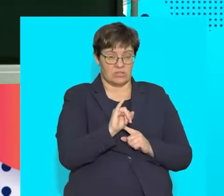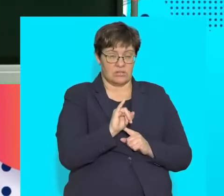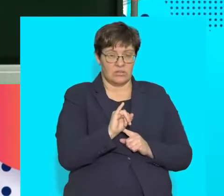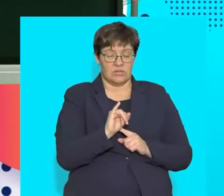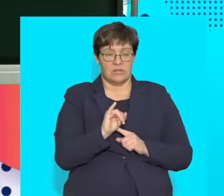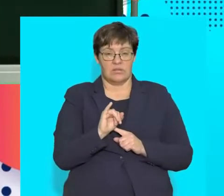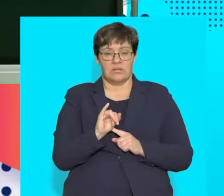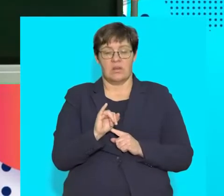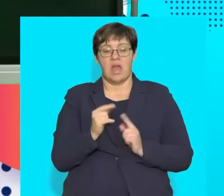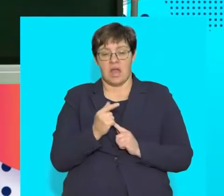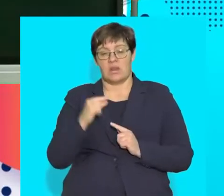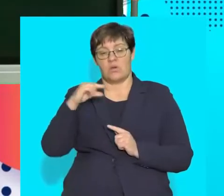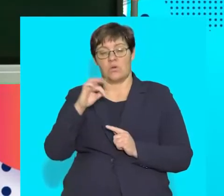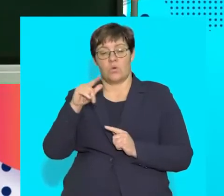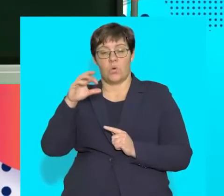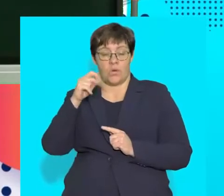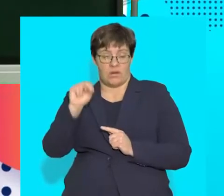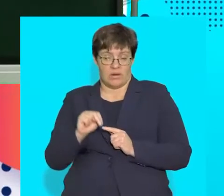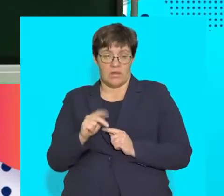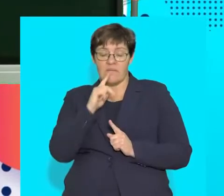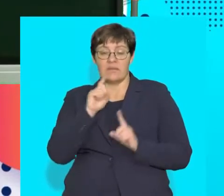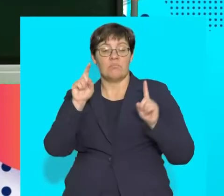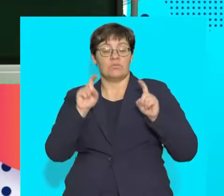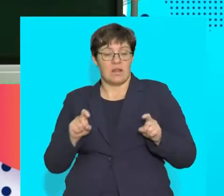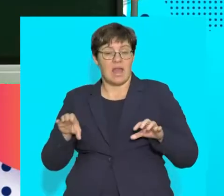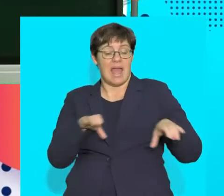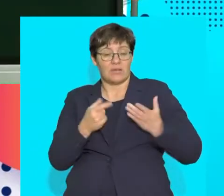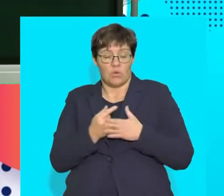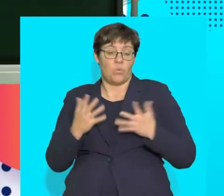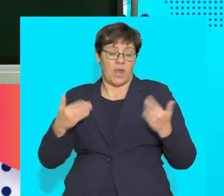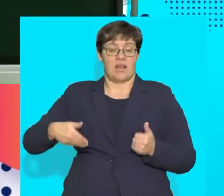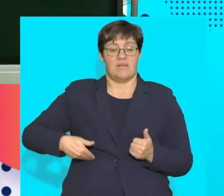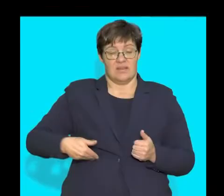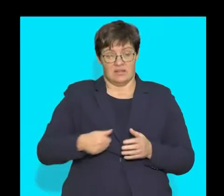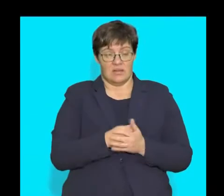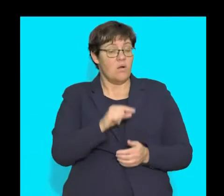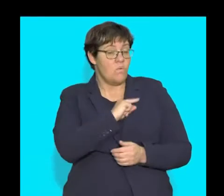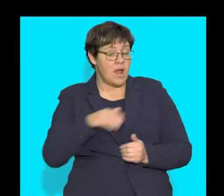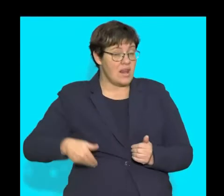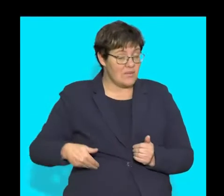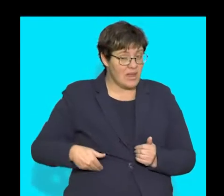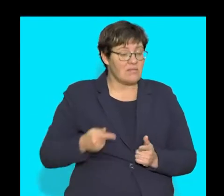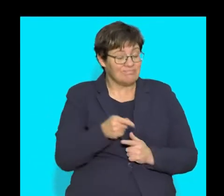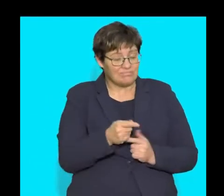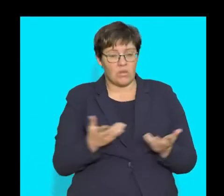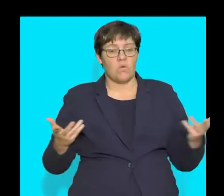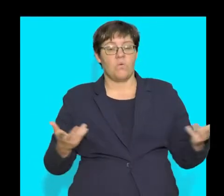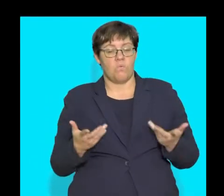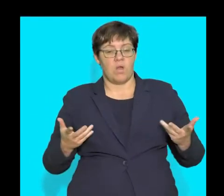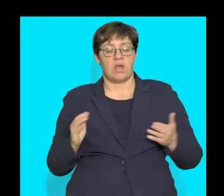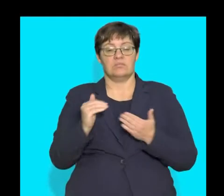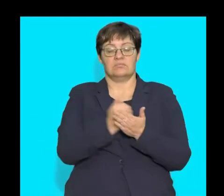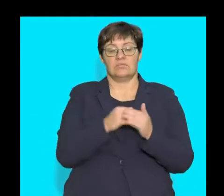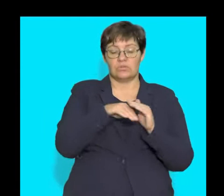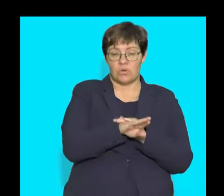produce insulin and glucagon. And these are principally act on the liver. Why on the liver? Because that